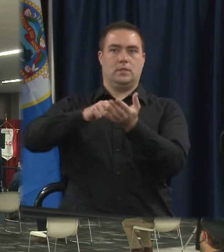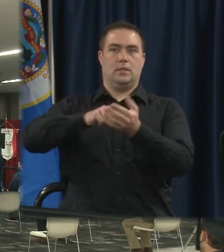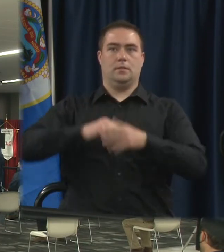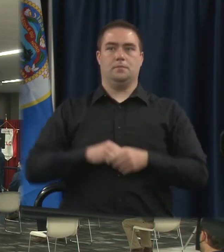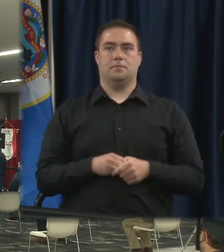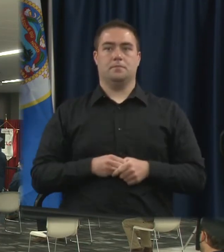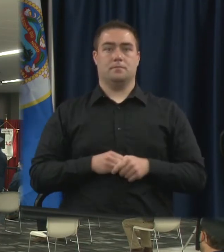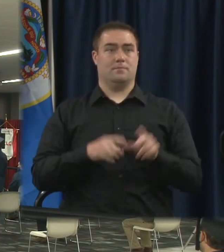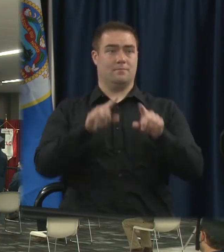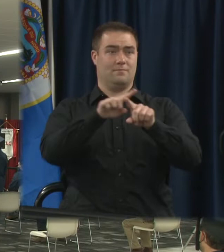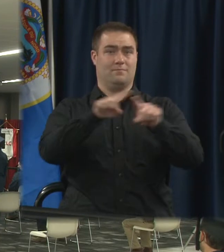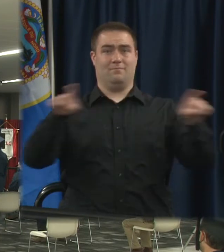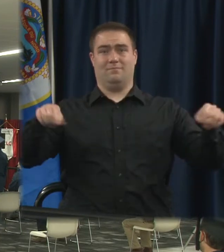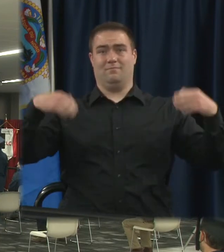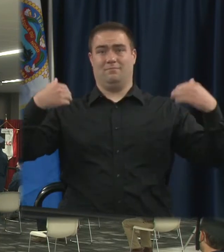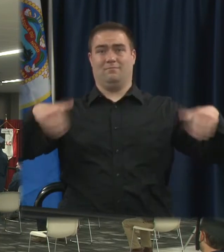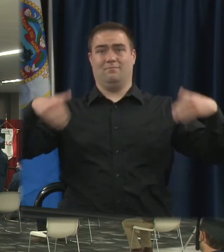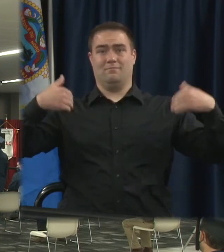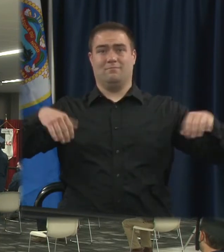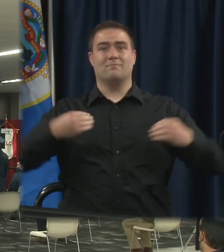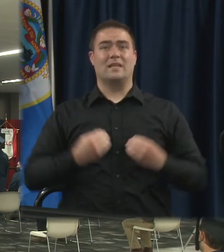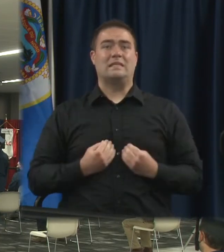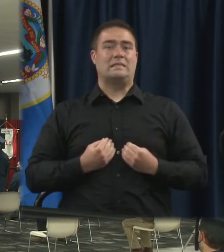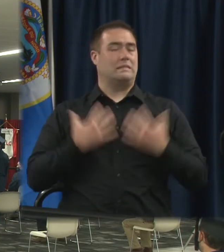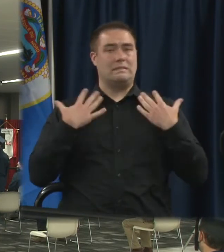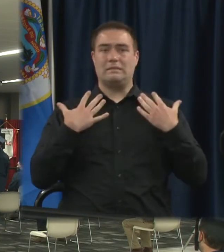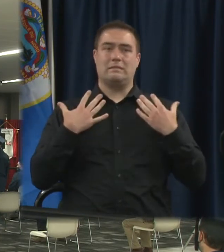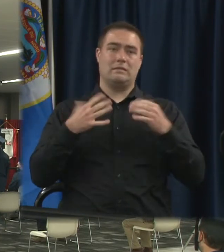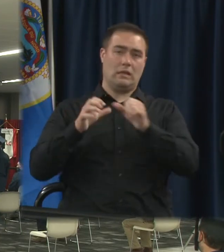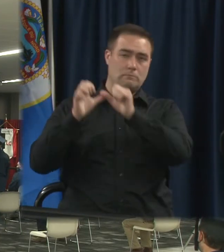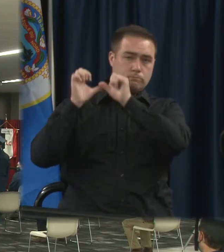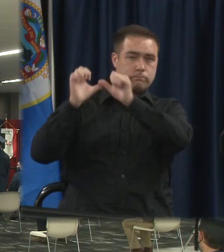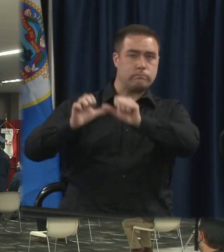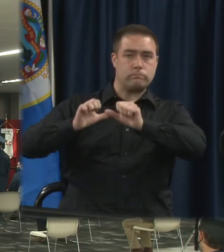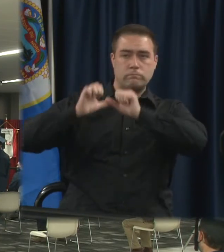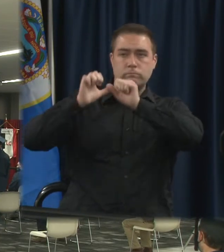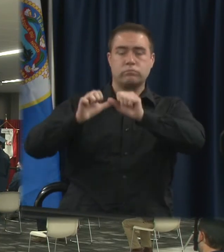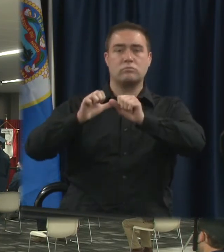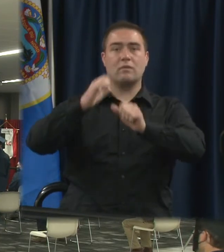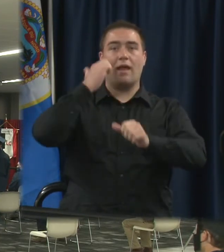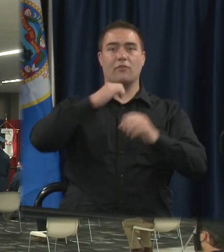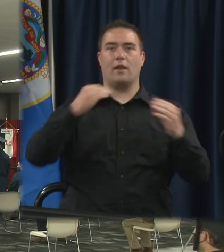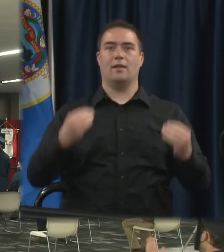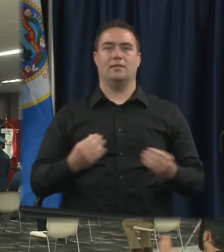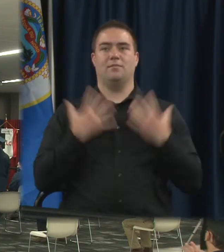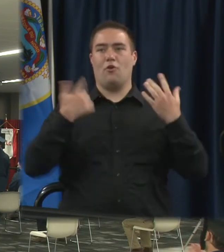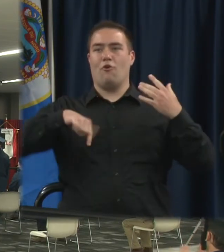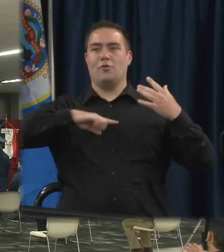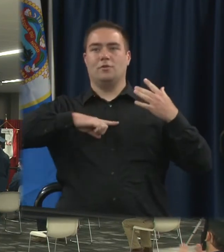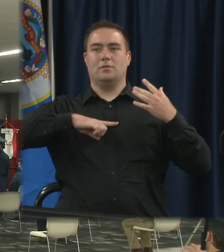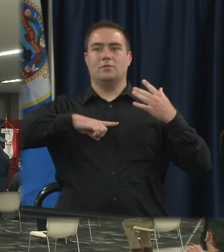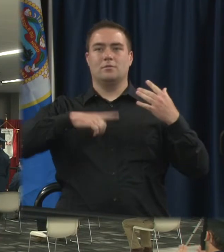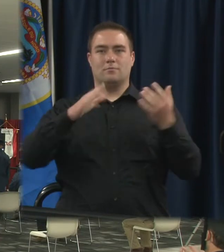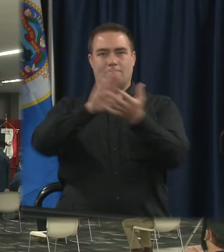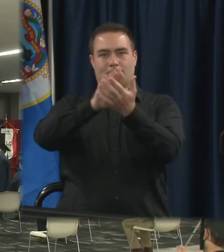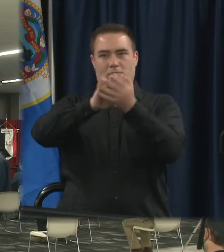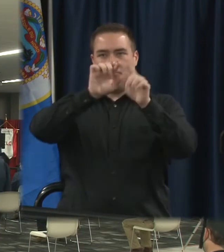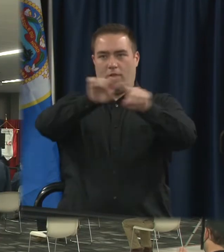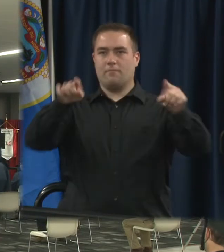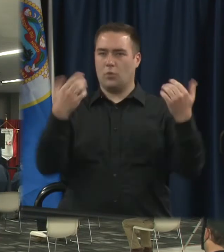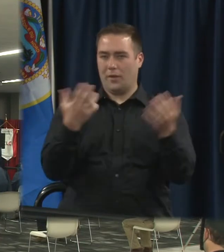Our students are inspirational. They push through amazing things. They inspire us every day. Let's give them all a round of applause. Now you can sit down.